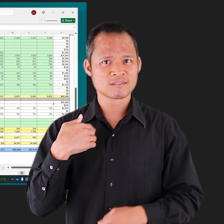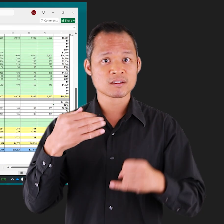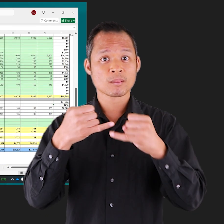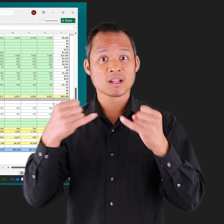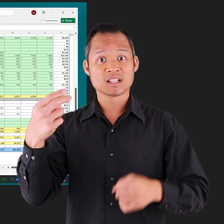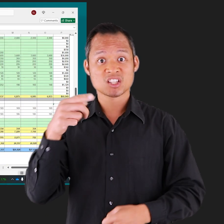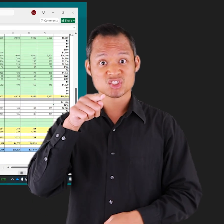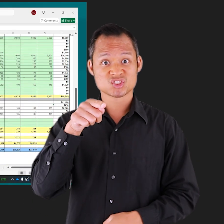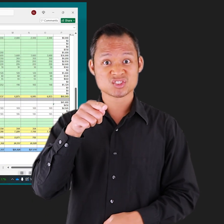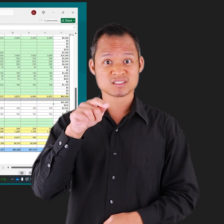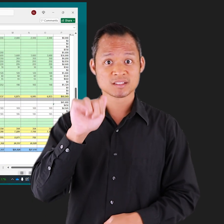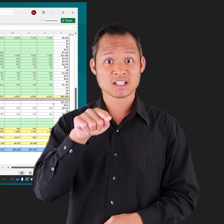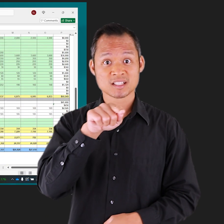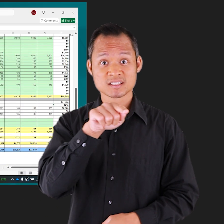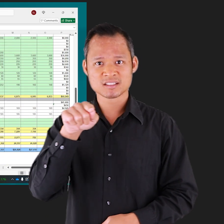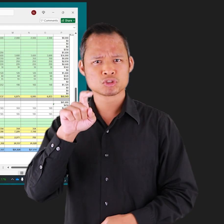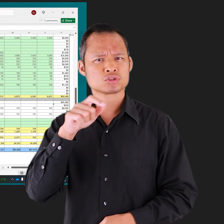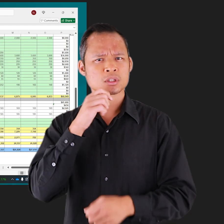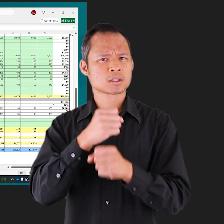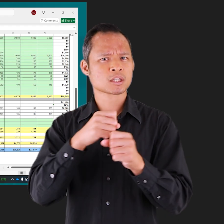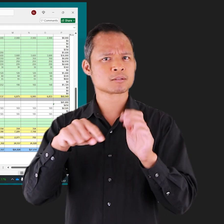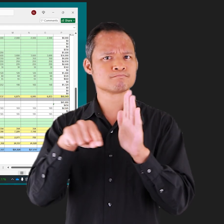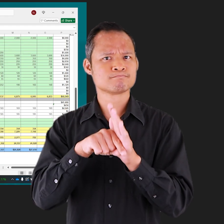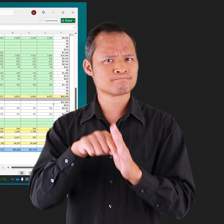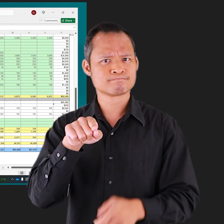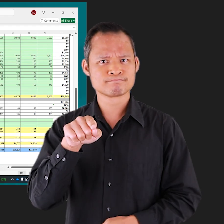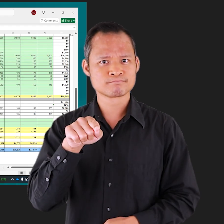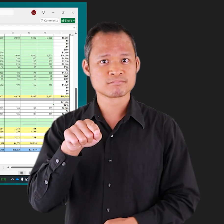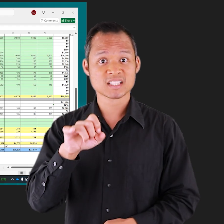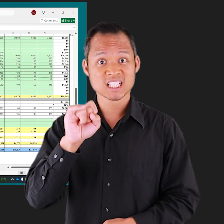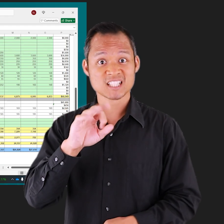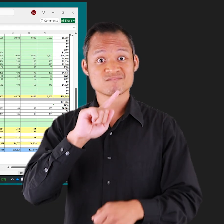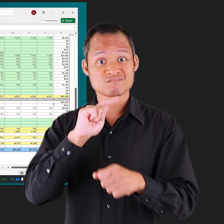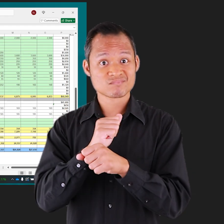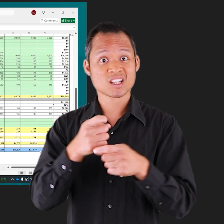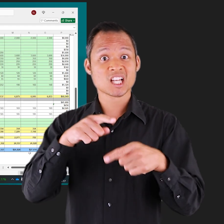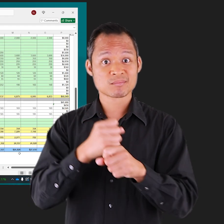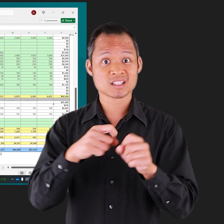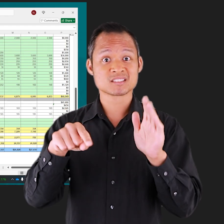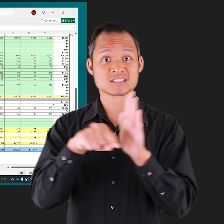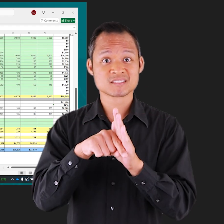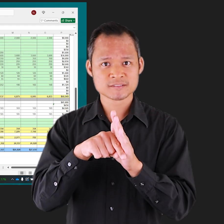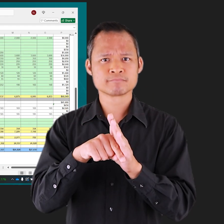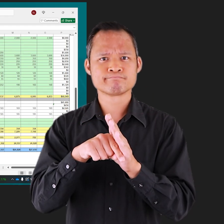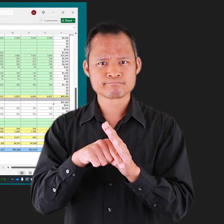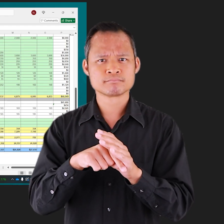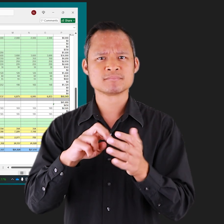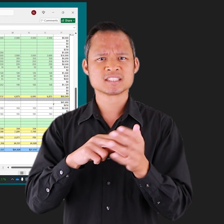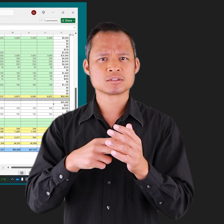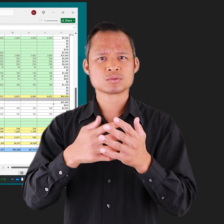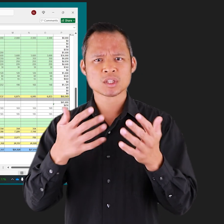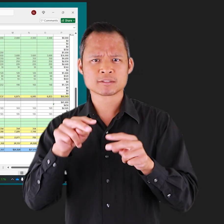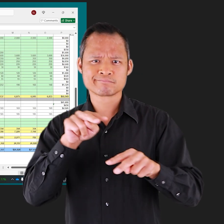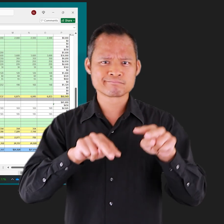H, cumulative cash flow. However, at no point can your cumulative cash flow, or line H, in any month be negative. There's